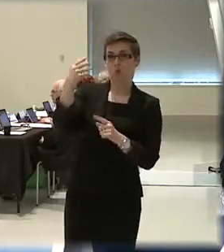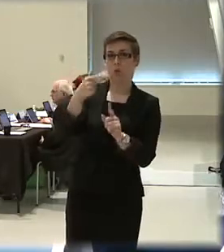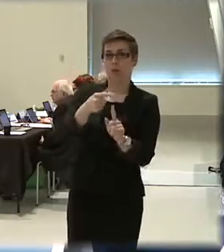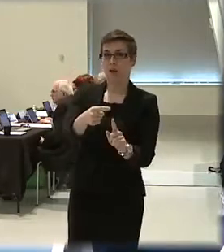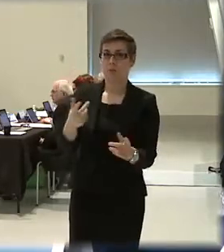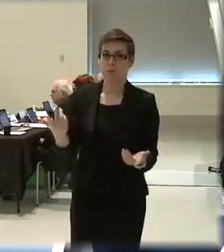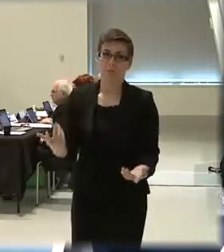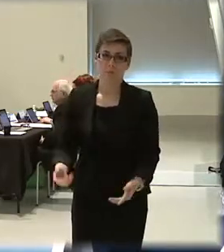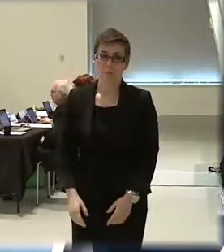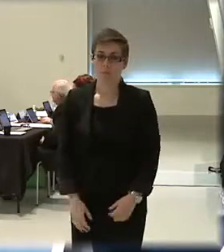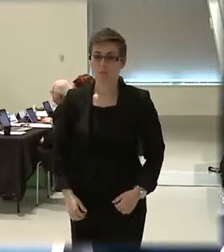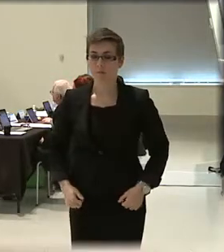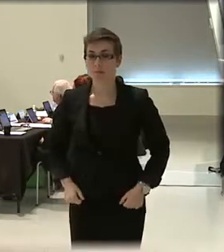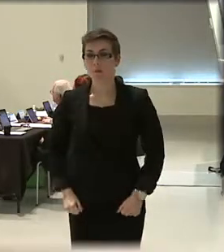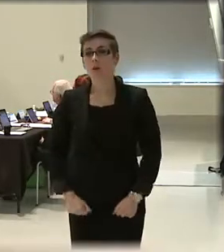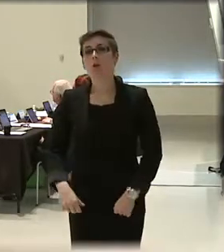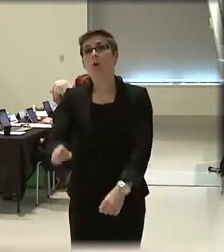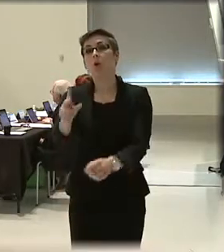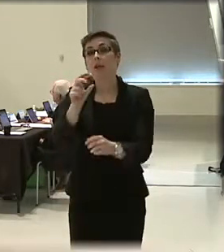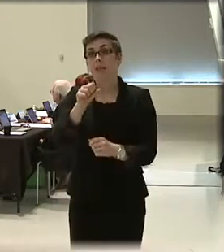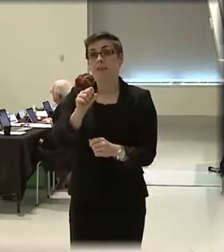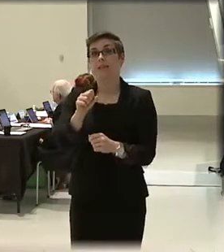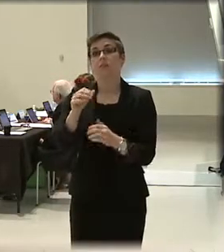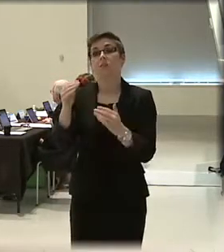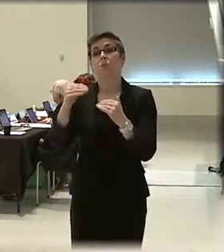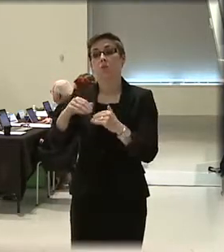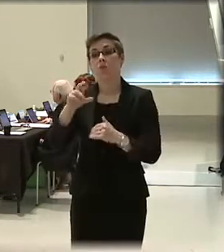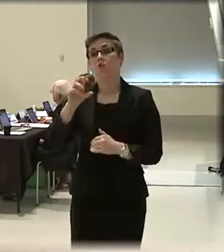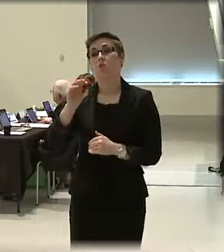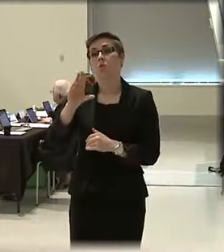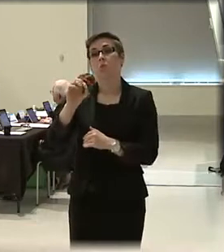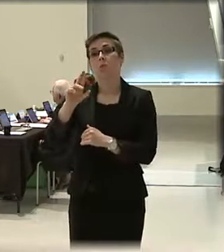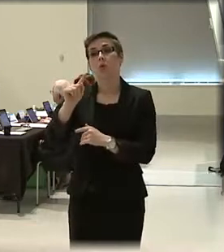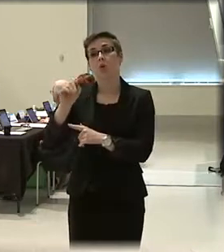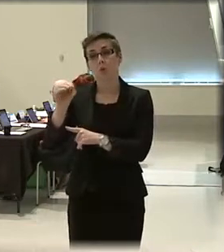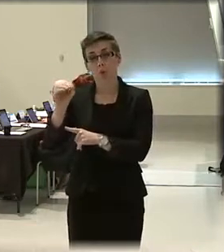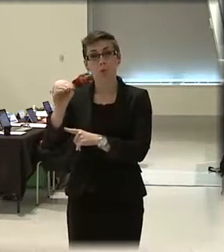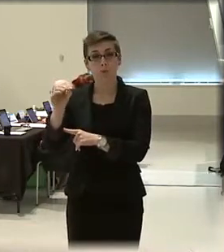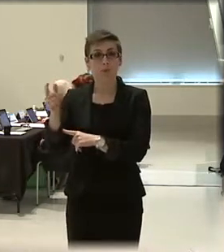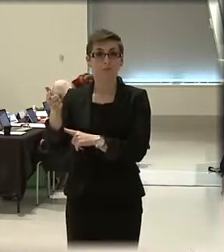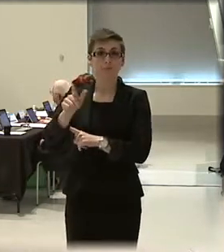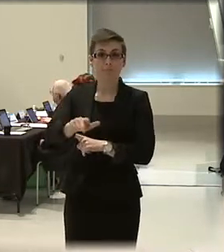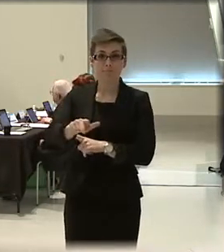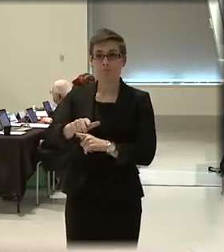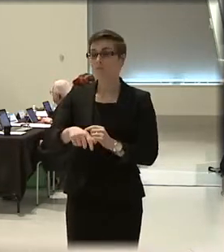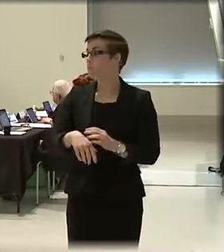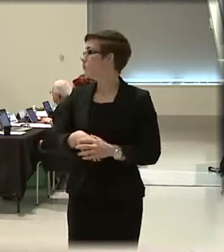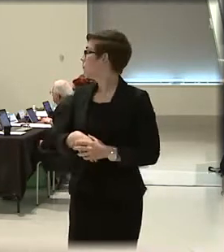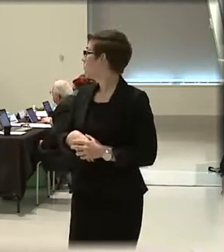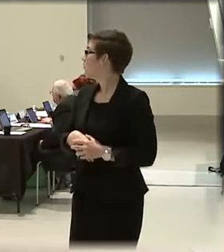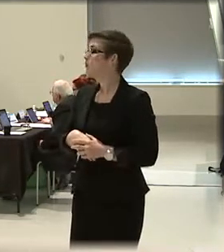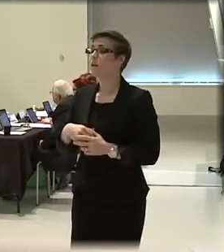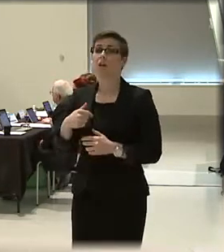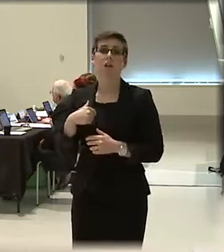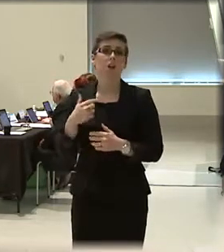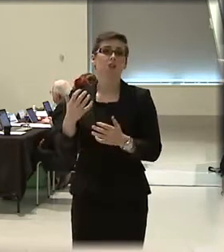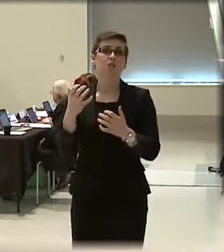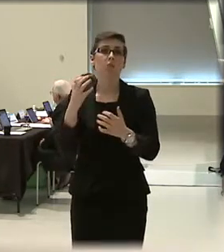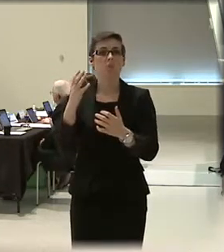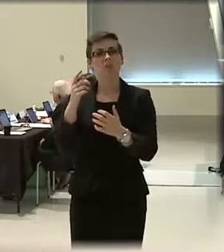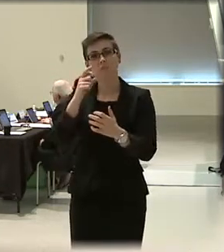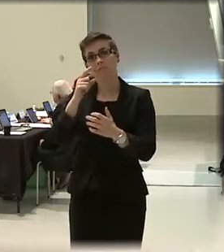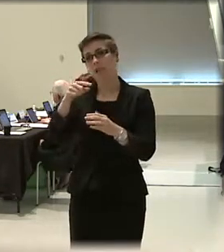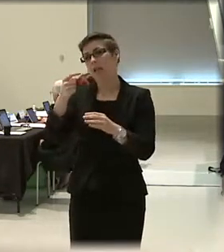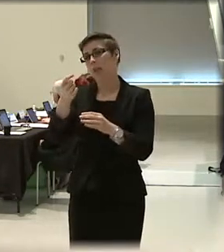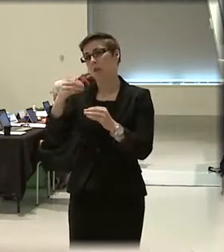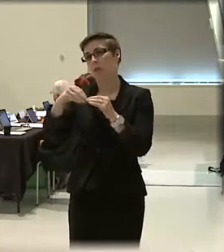Thank you very much. Roberto Villasenor, followed by Brittany Packnett. And I guess I'm going to delve just a little deeper into that,